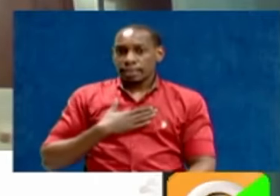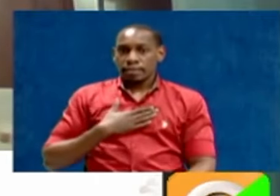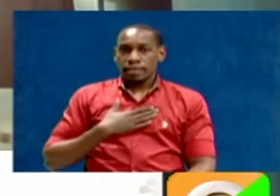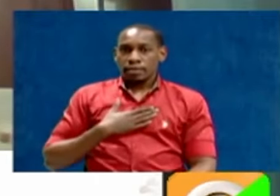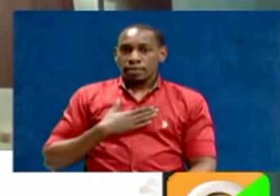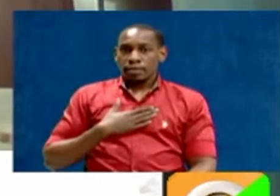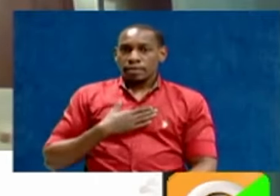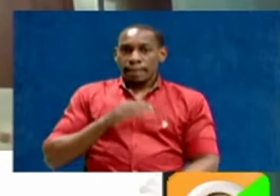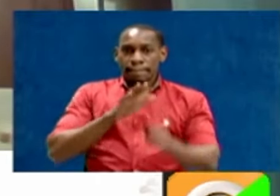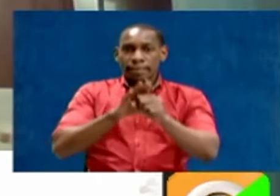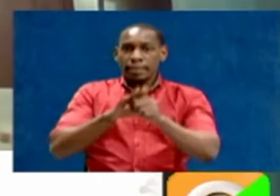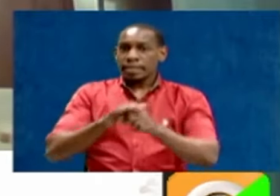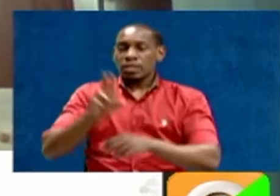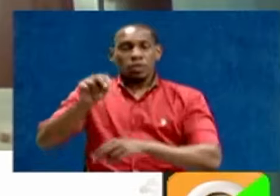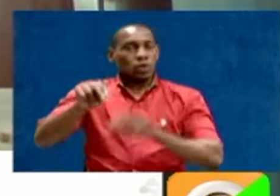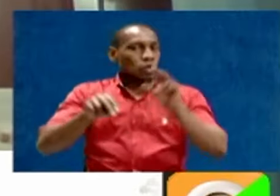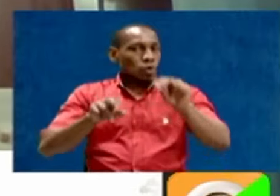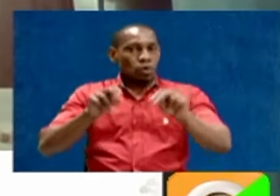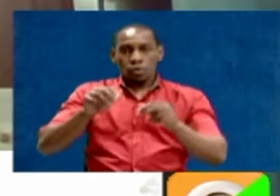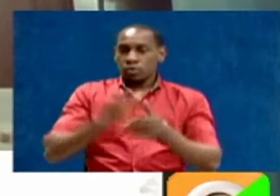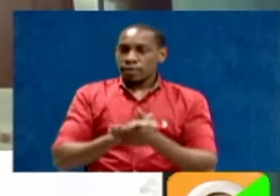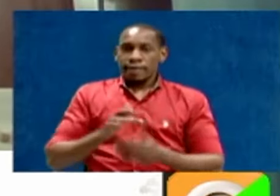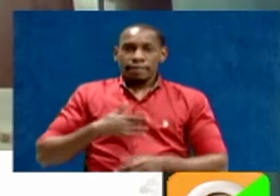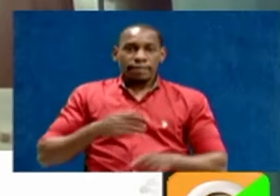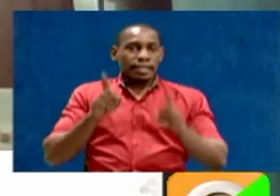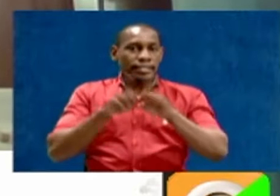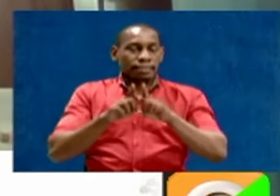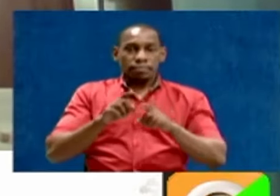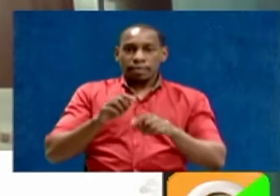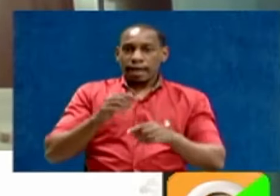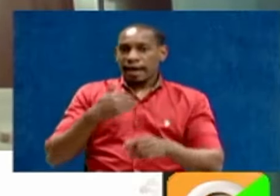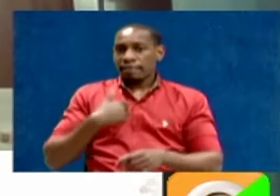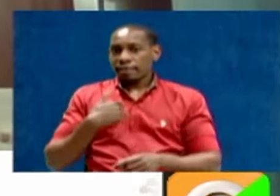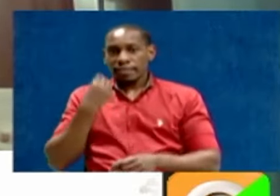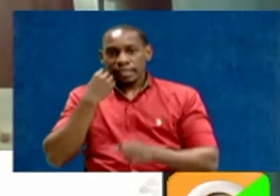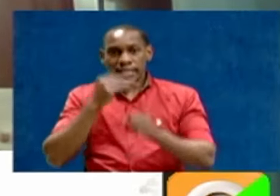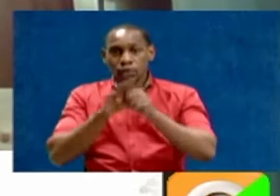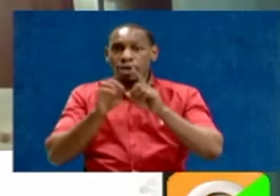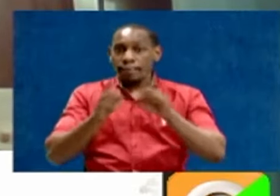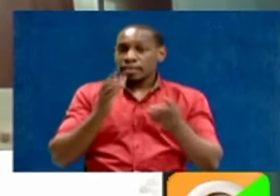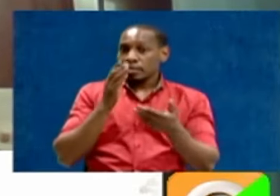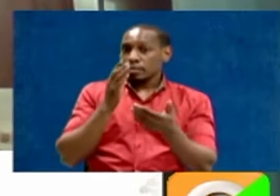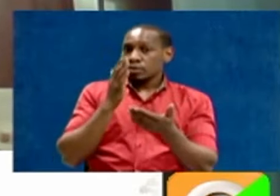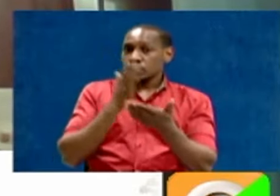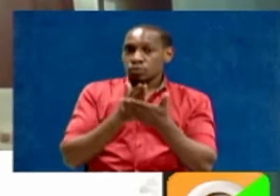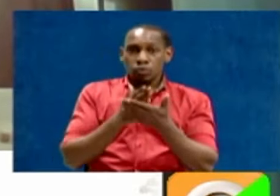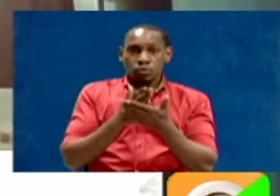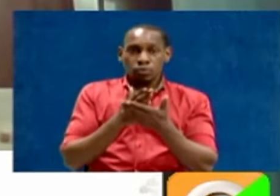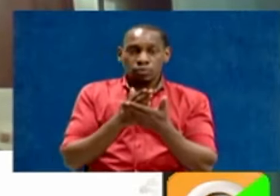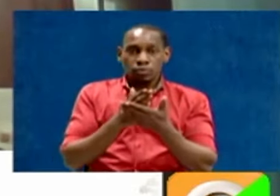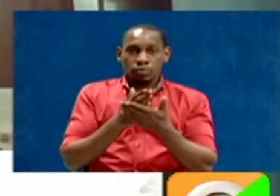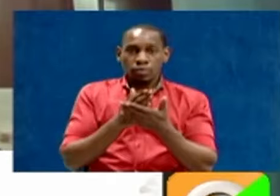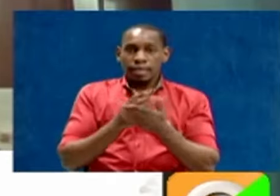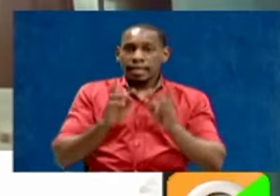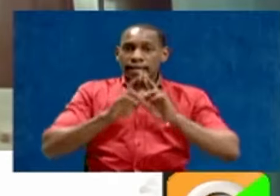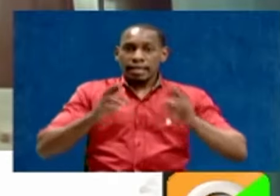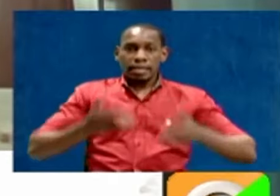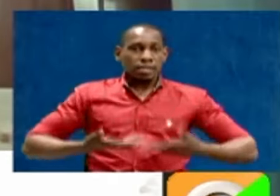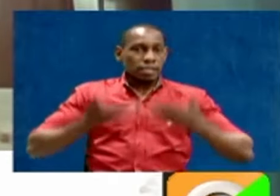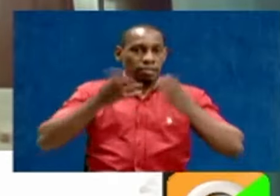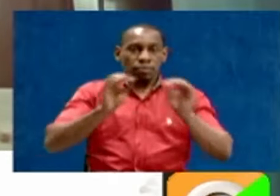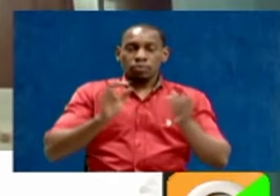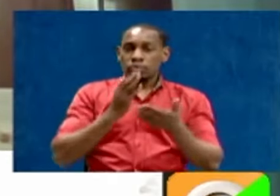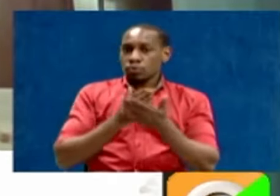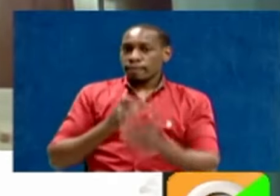a couple of them said, you know, I'm feeling also the same thing, do I have it? But yet they were not courageous enough to speak up. So